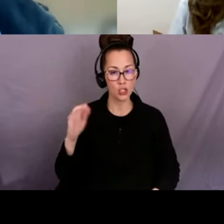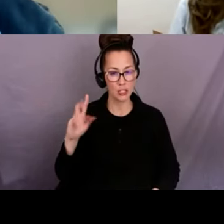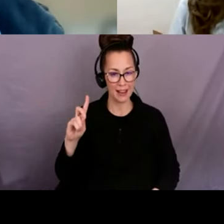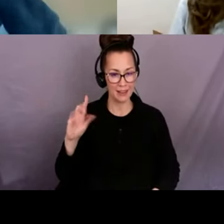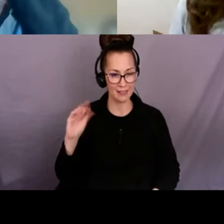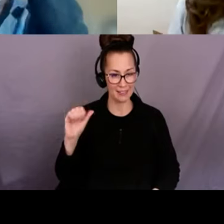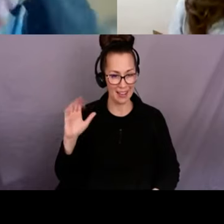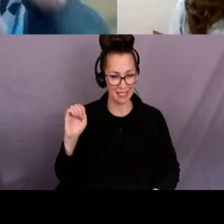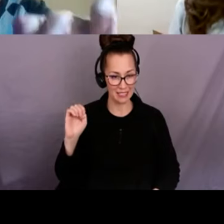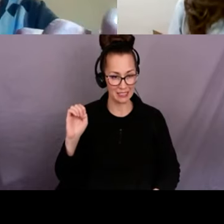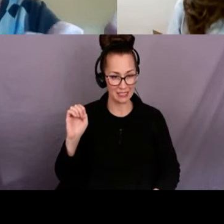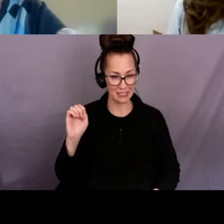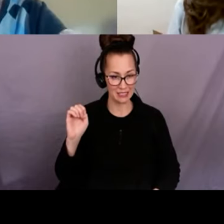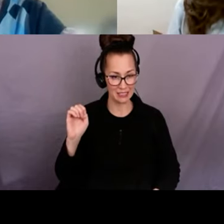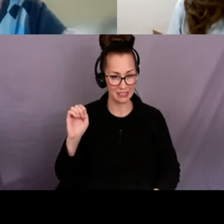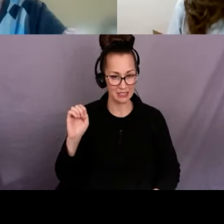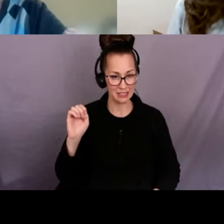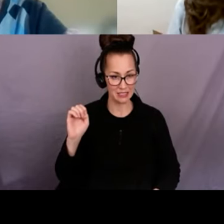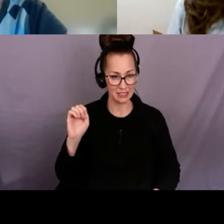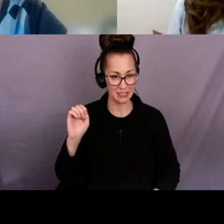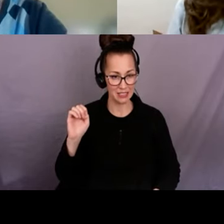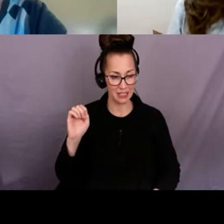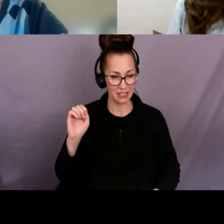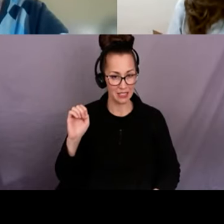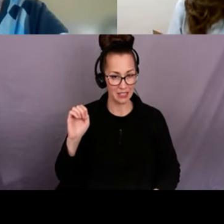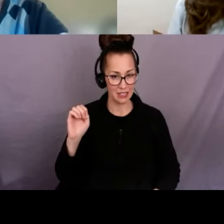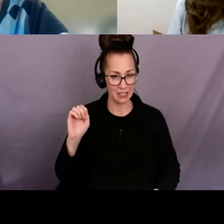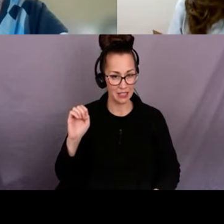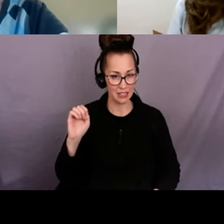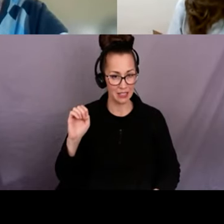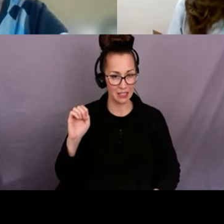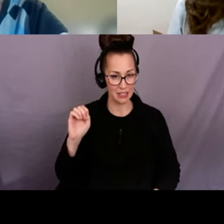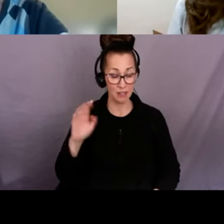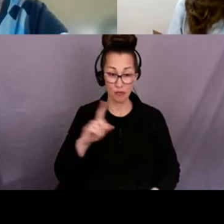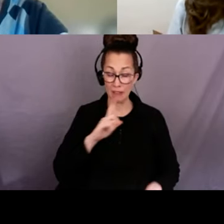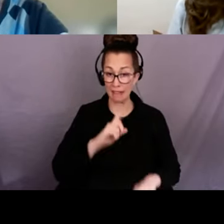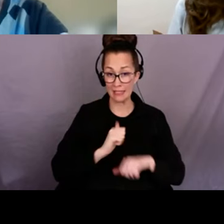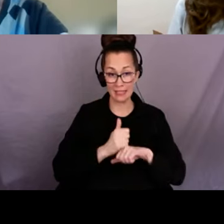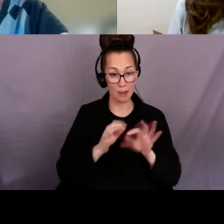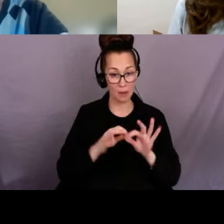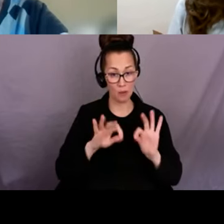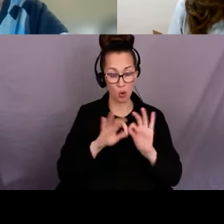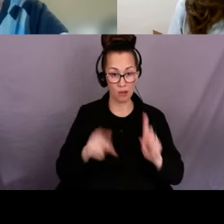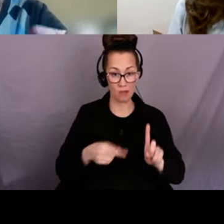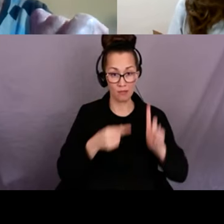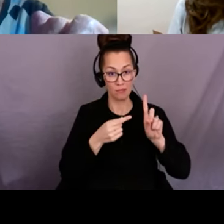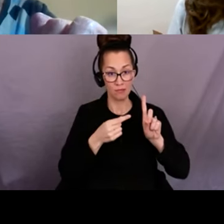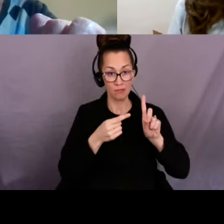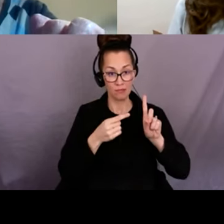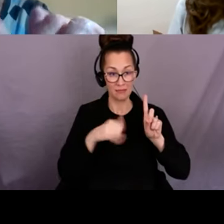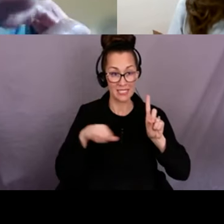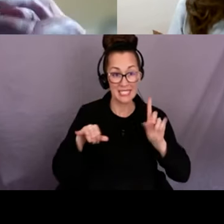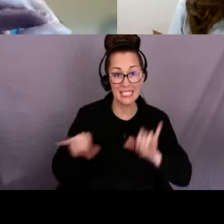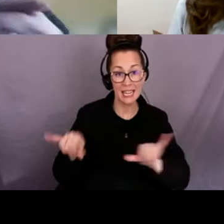It set, little known to many people, important precedents for the humane and ethical treatment of people who lived